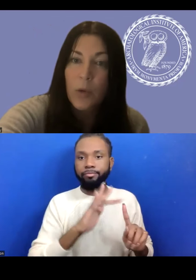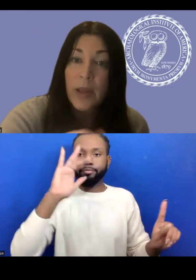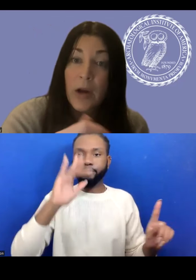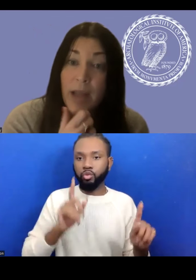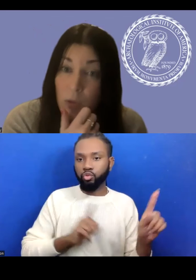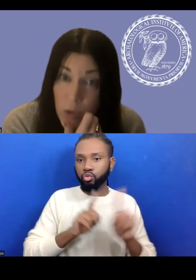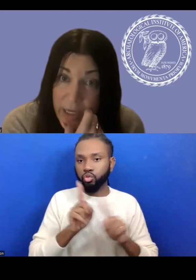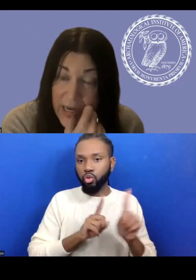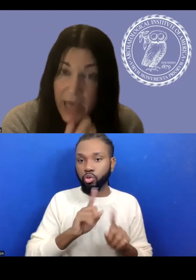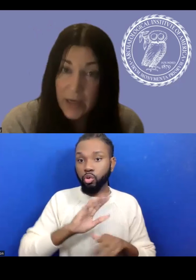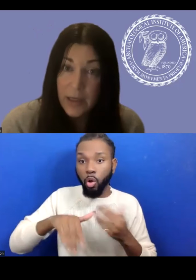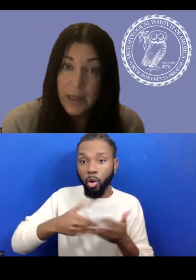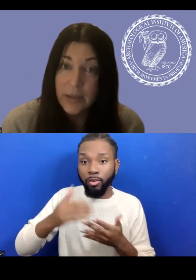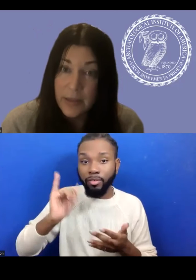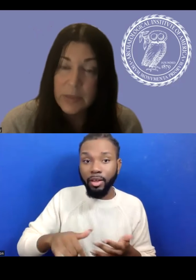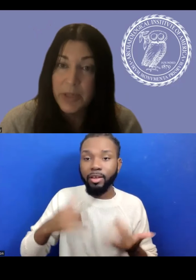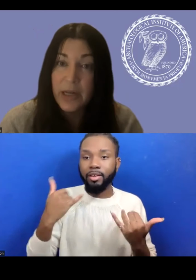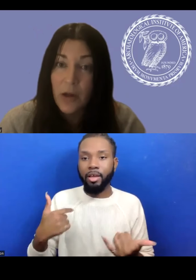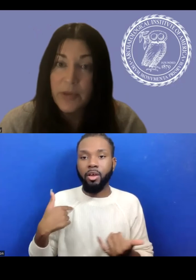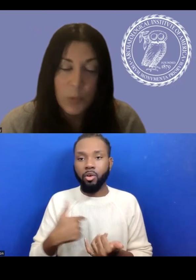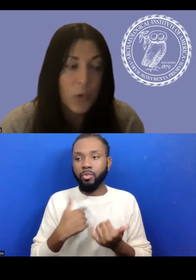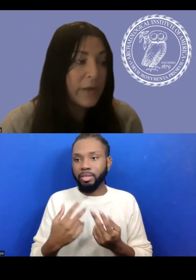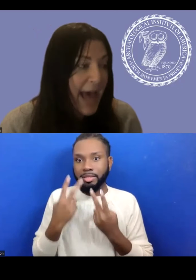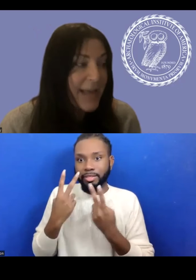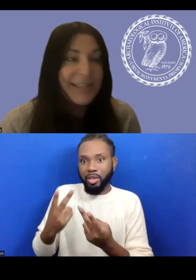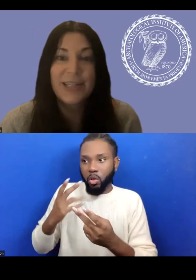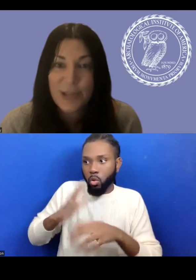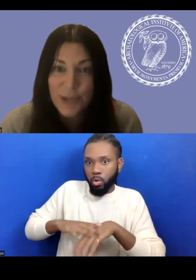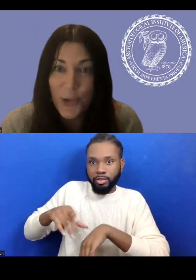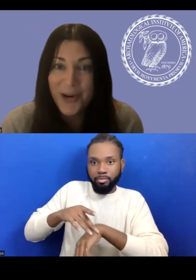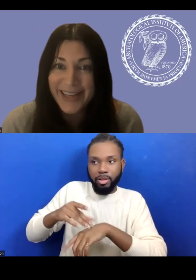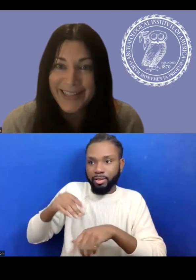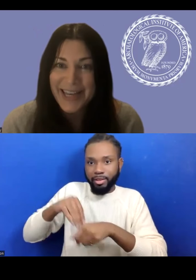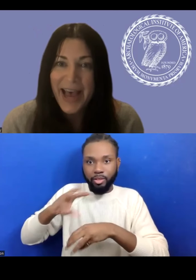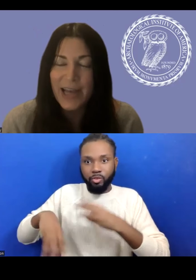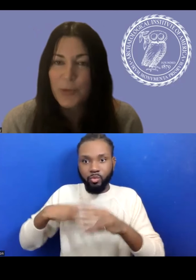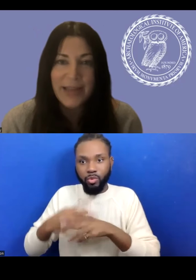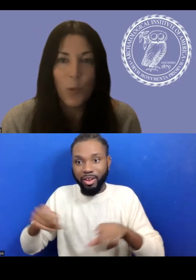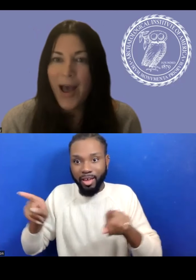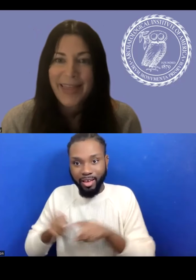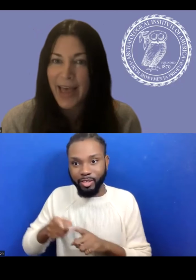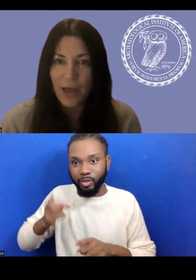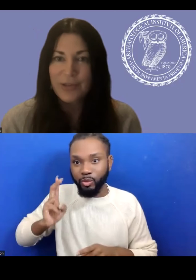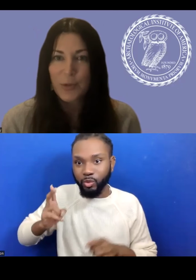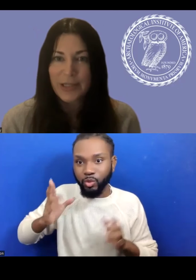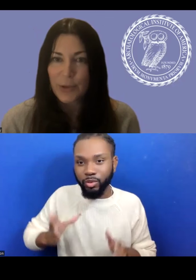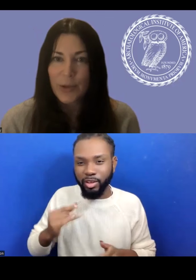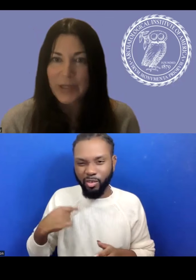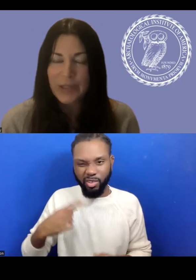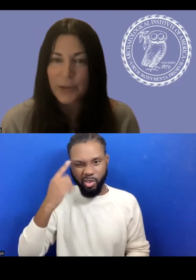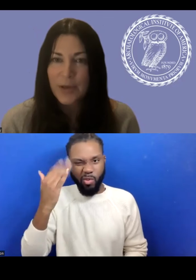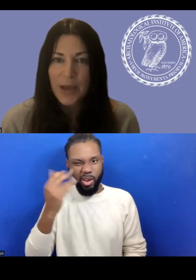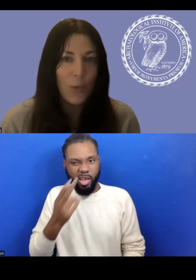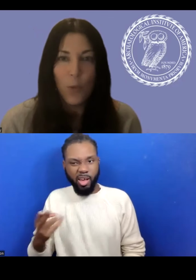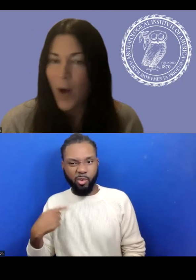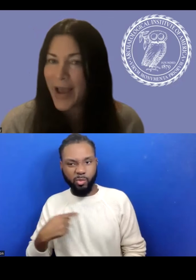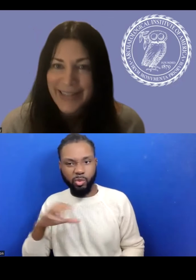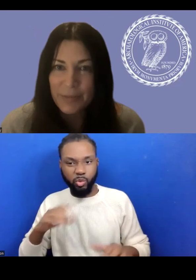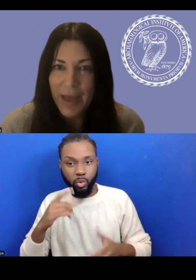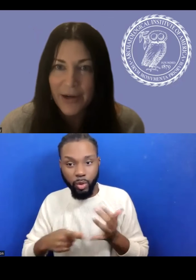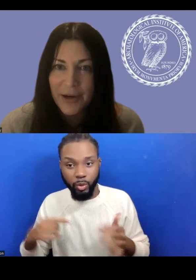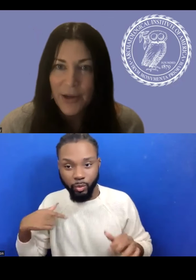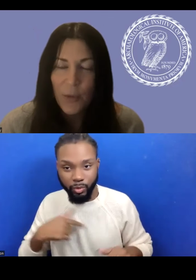something that we are now looking at in this planet, on this world, as historians, as we ask, why the hell do we do what we do?